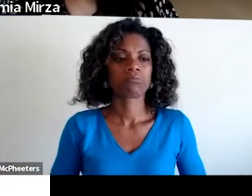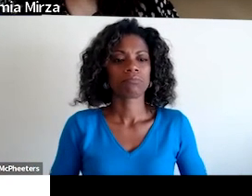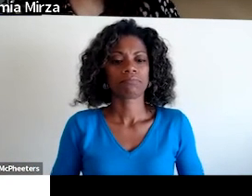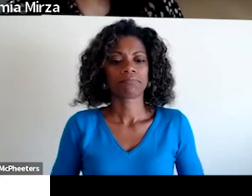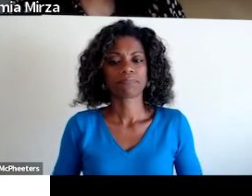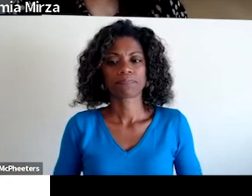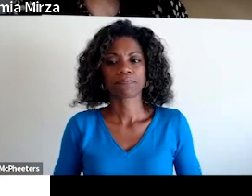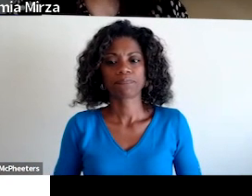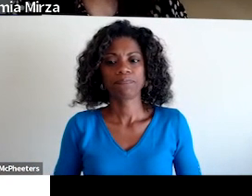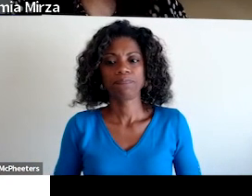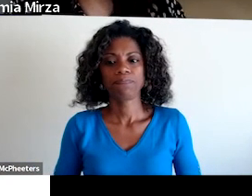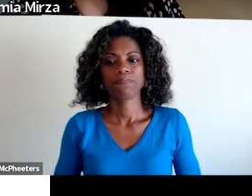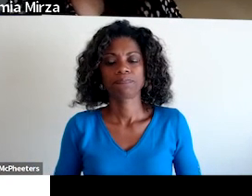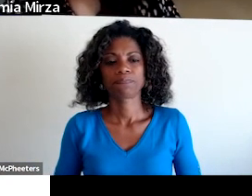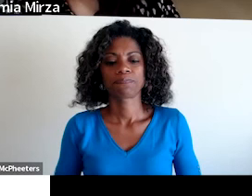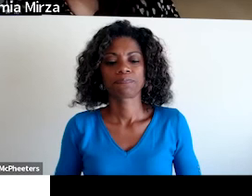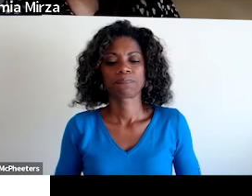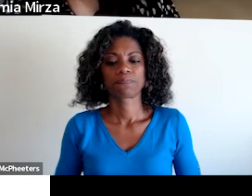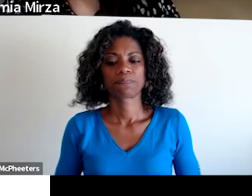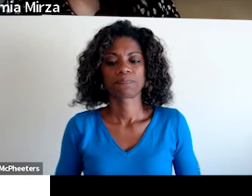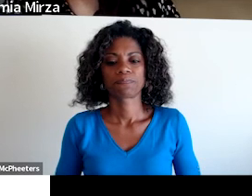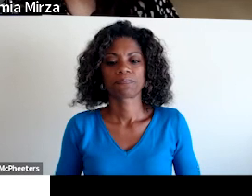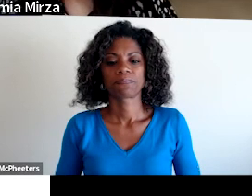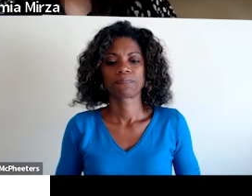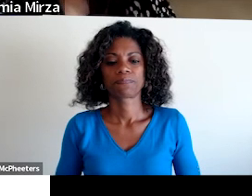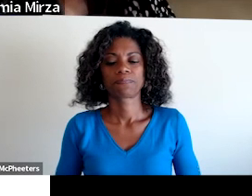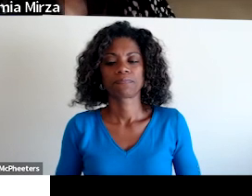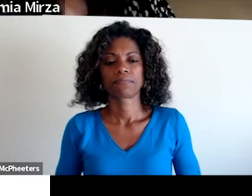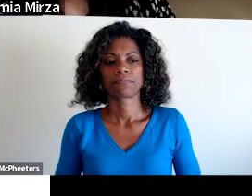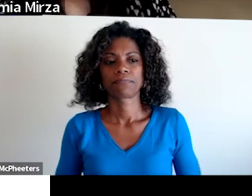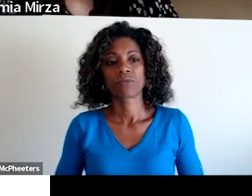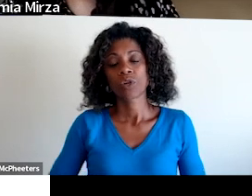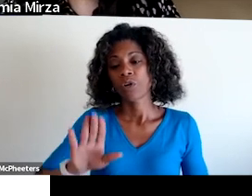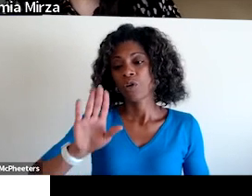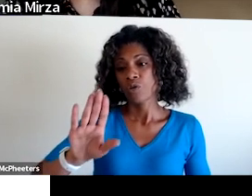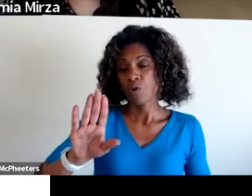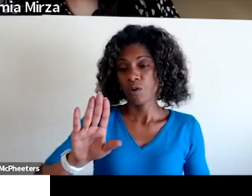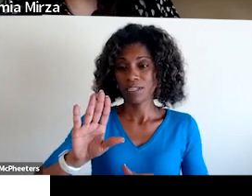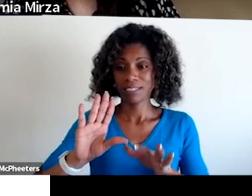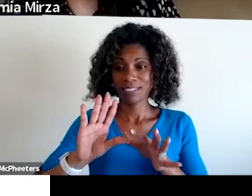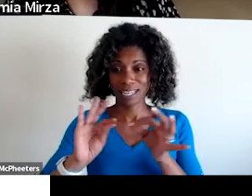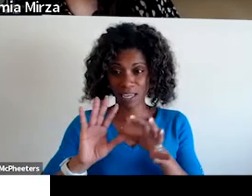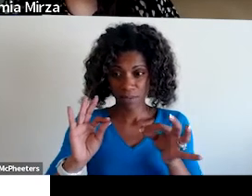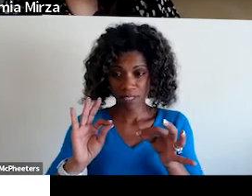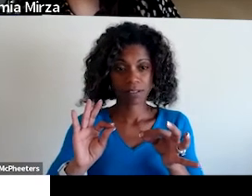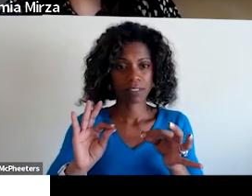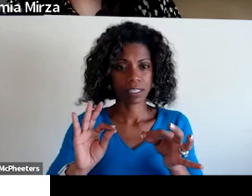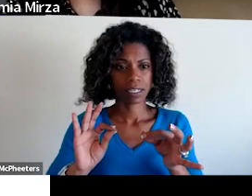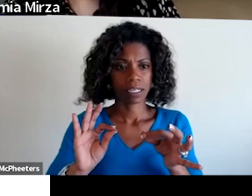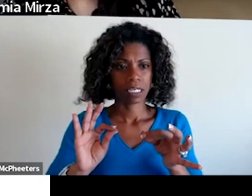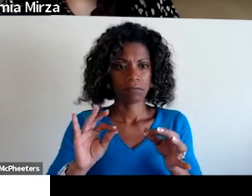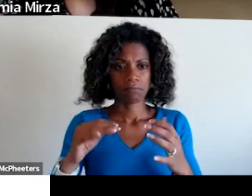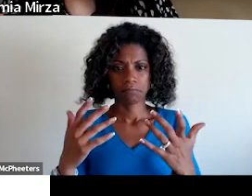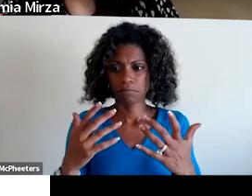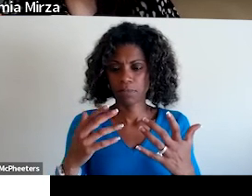Your statements have the power of realigning decisions. Who are we funding? How are we